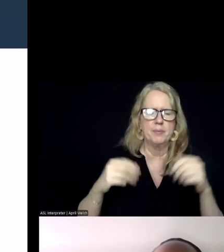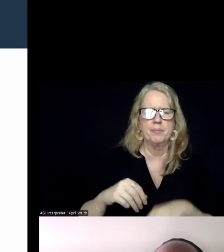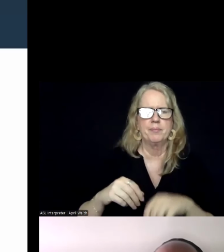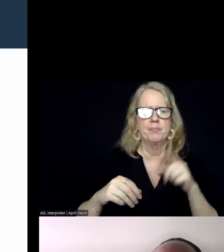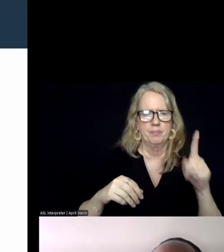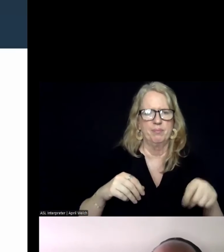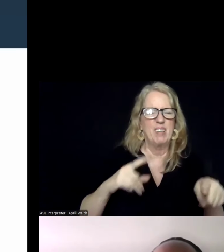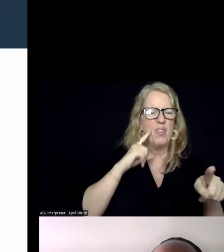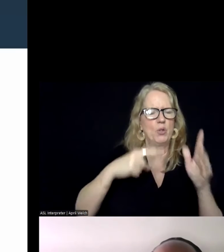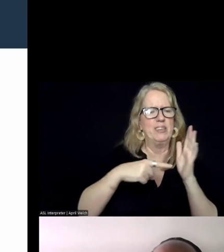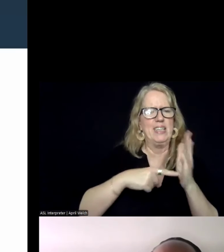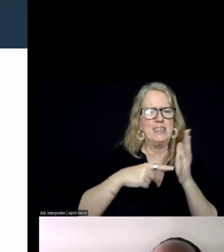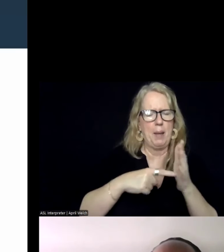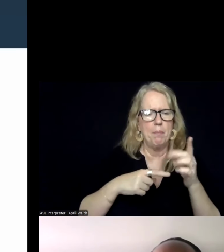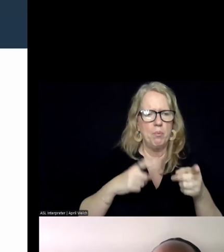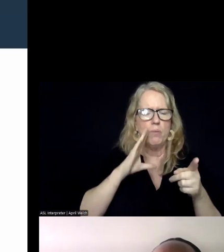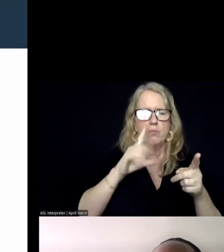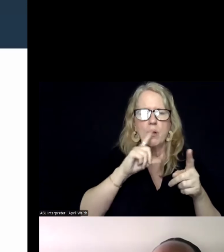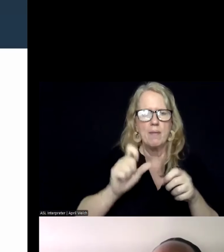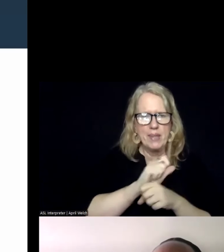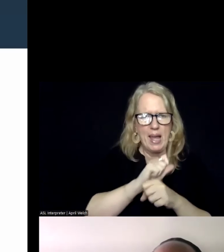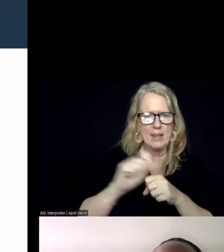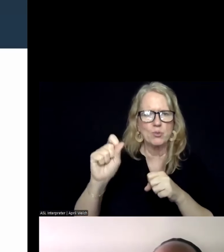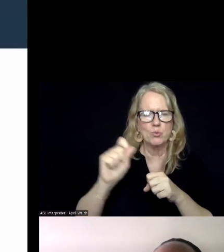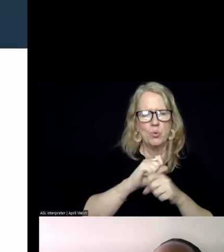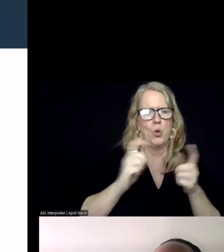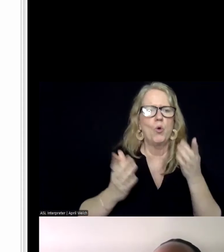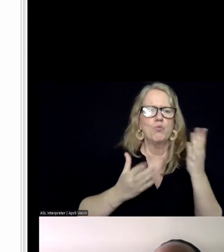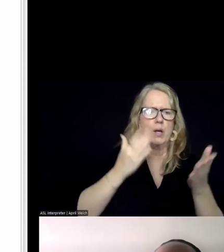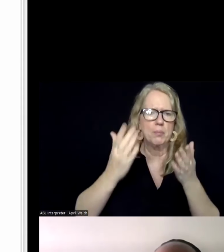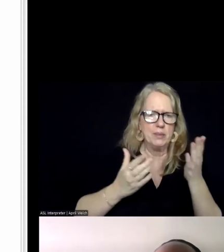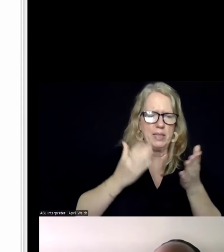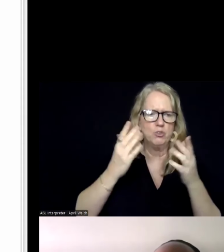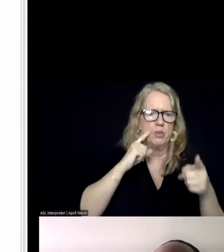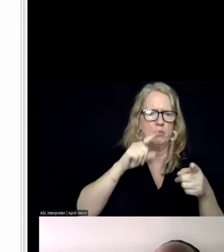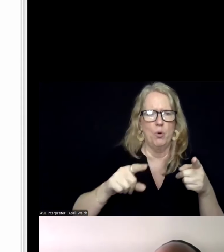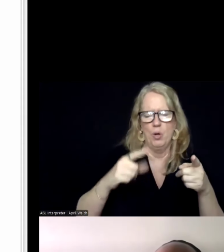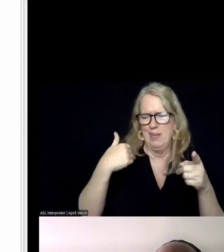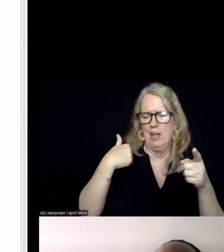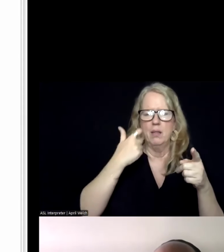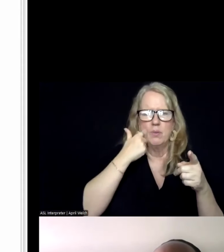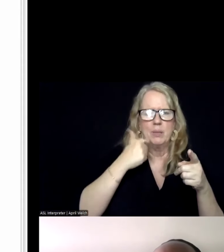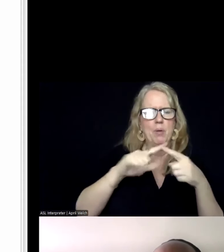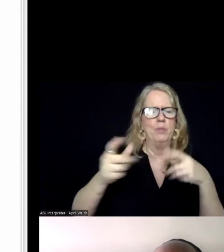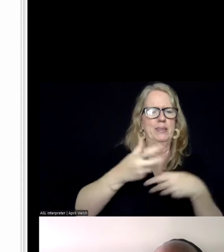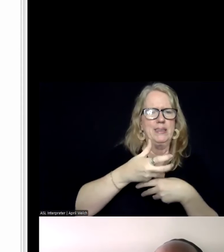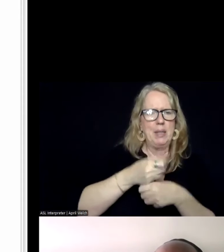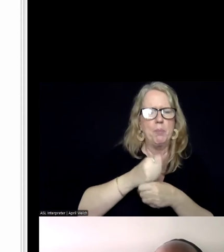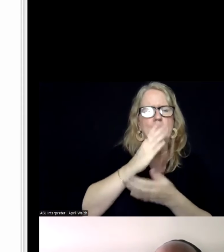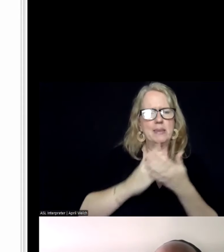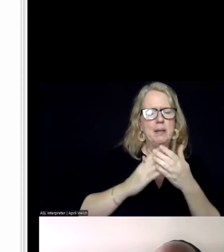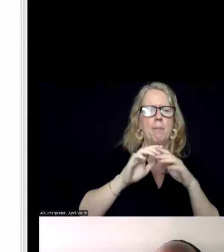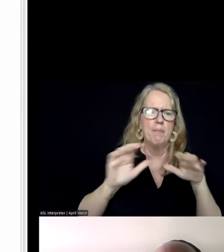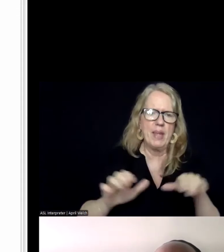an example of the actual recommendations. The last was a summary of some of the